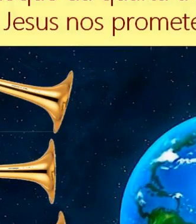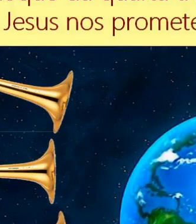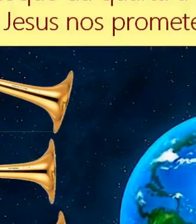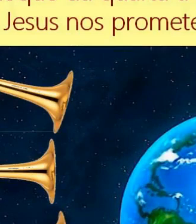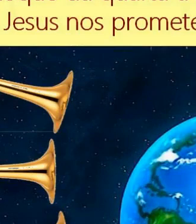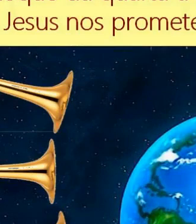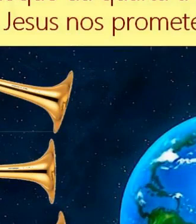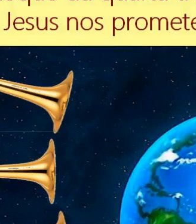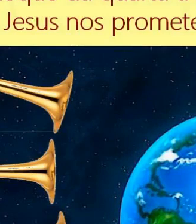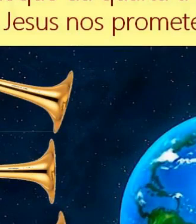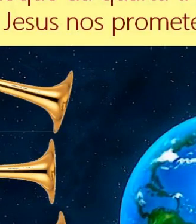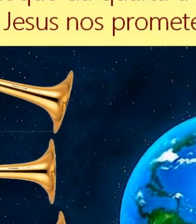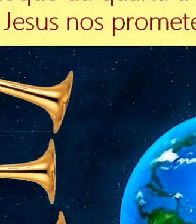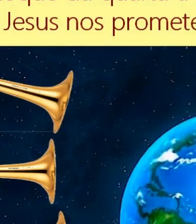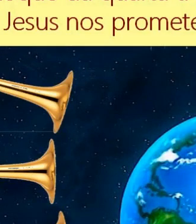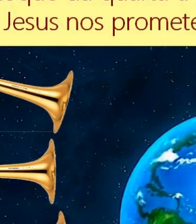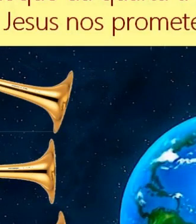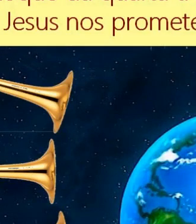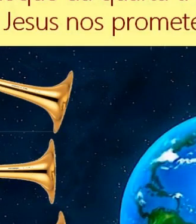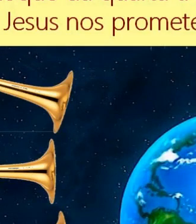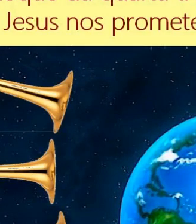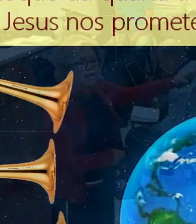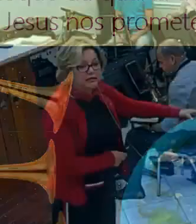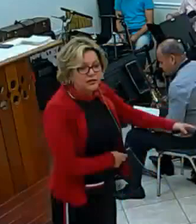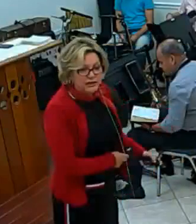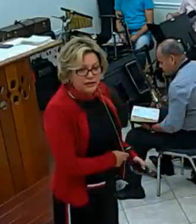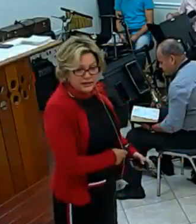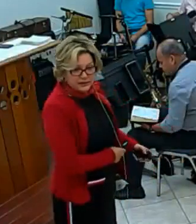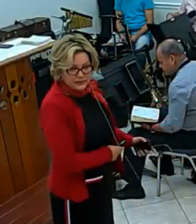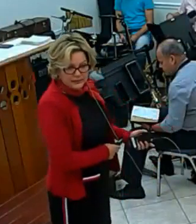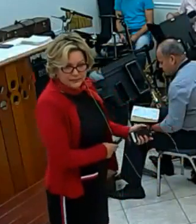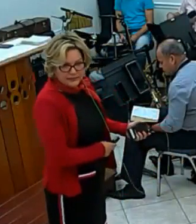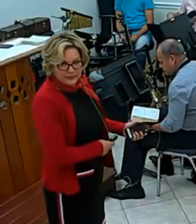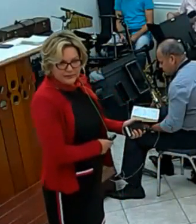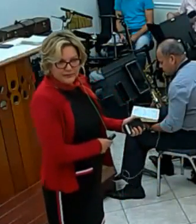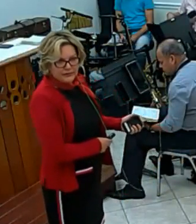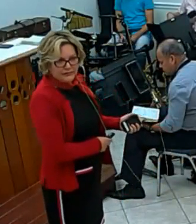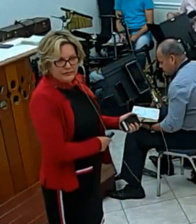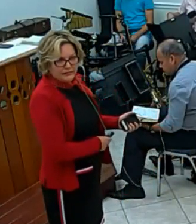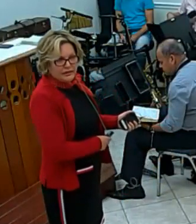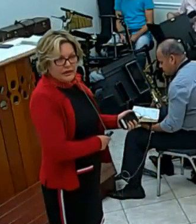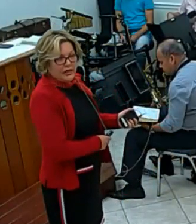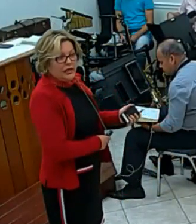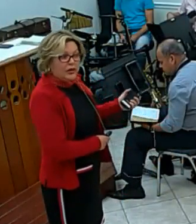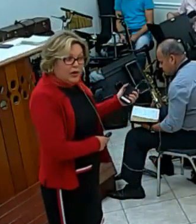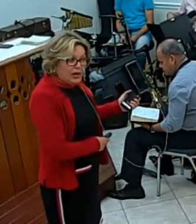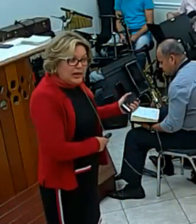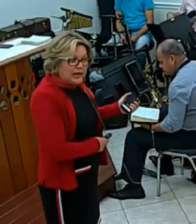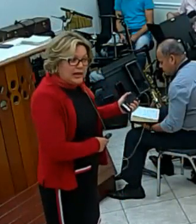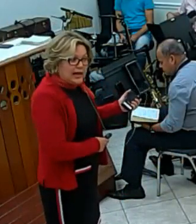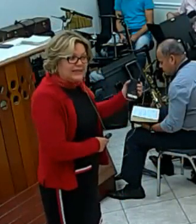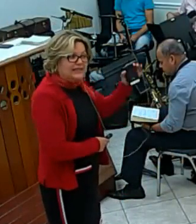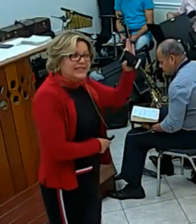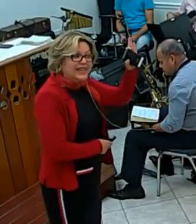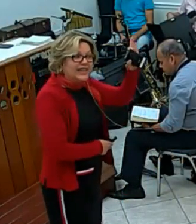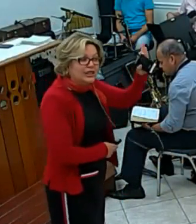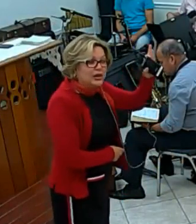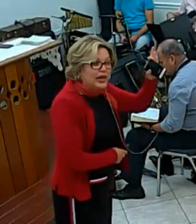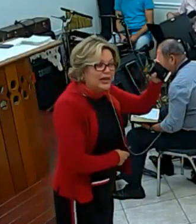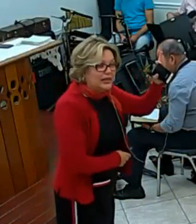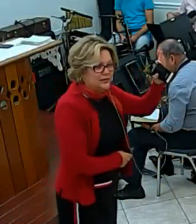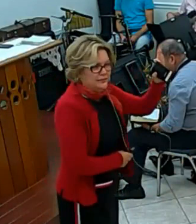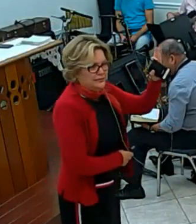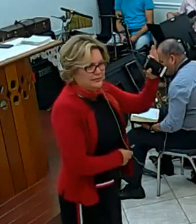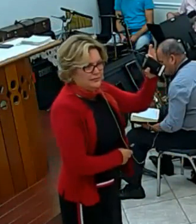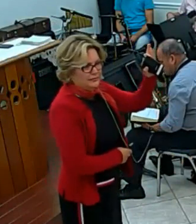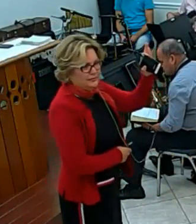On the, when the fourth trumpet is sounded, Jesus said, I will return to take you. And